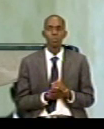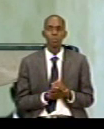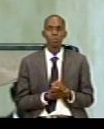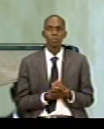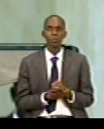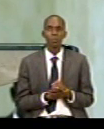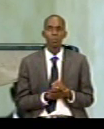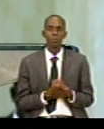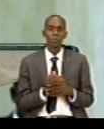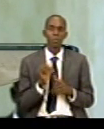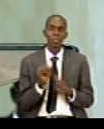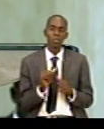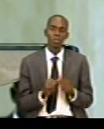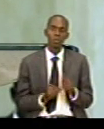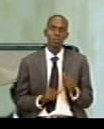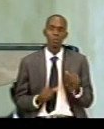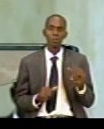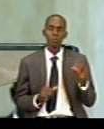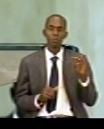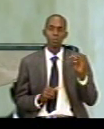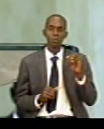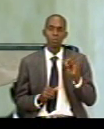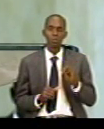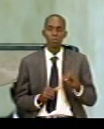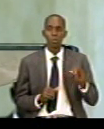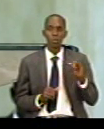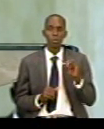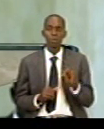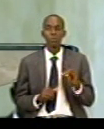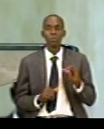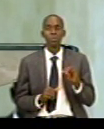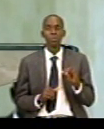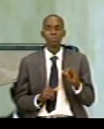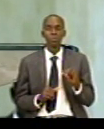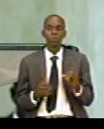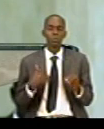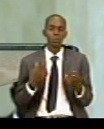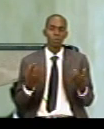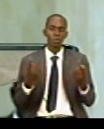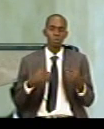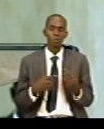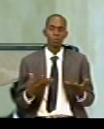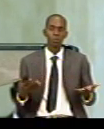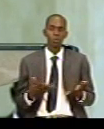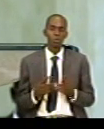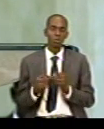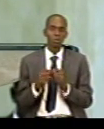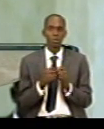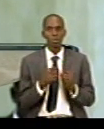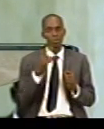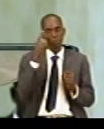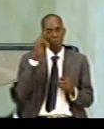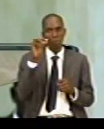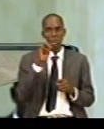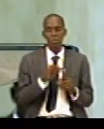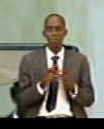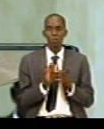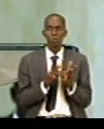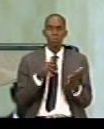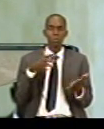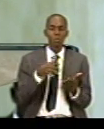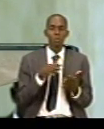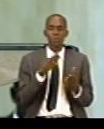Every Monday, we always gather together for Monday Bible study. It is being handled by our